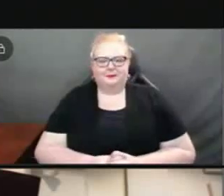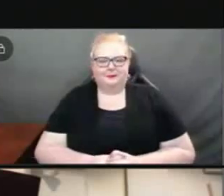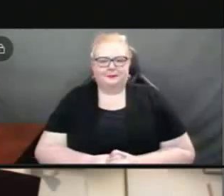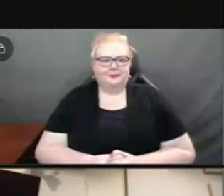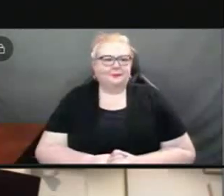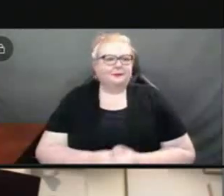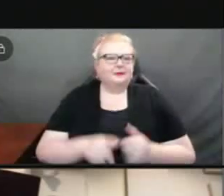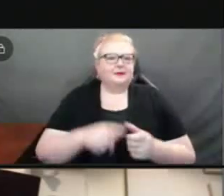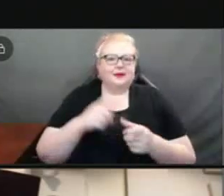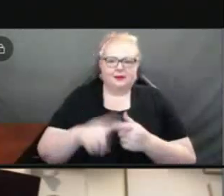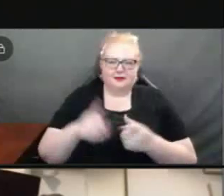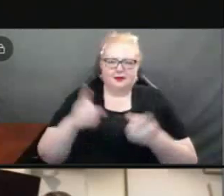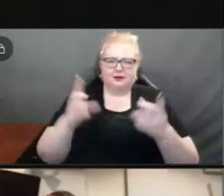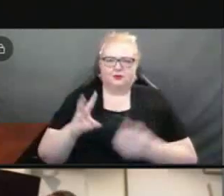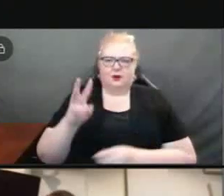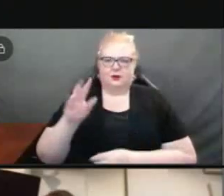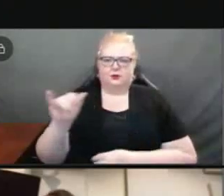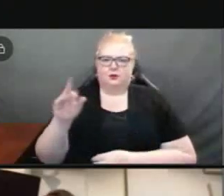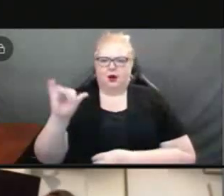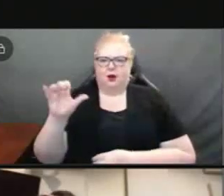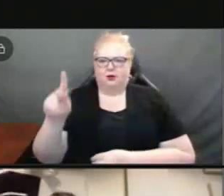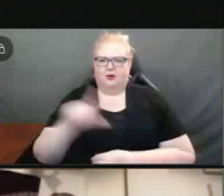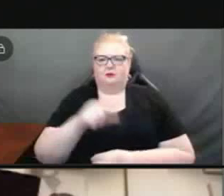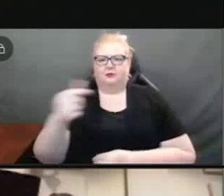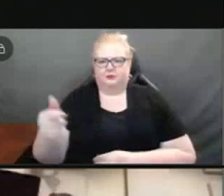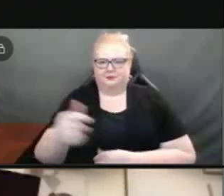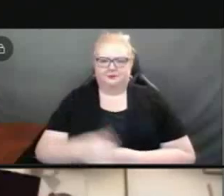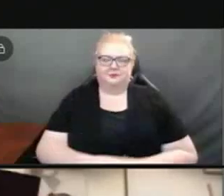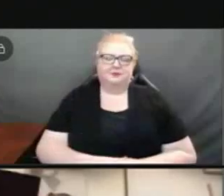And then Director Warwick after Director Adcock.